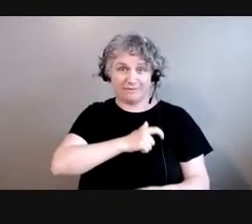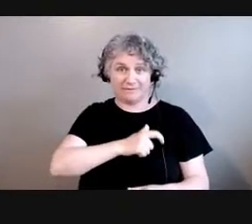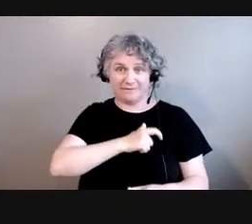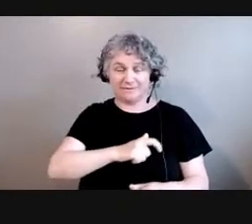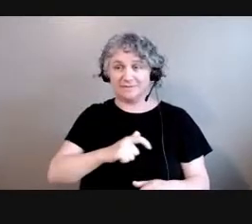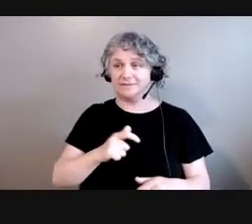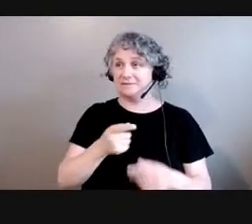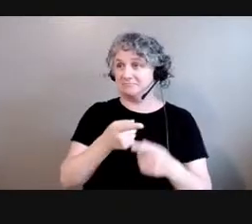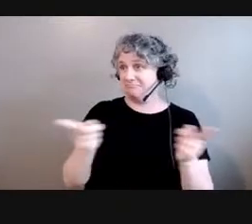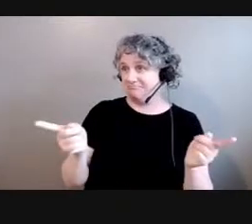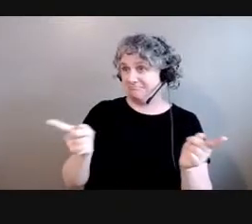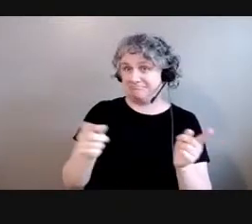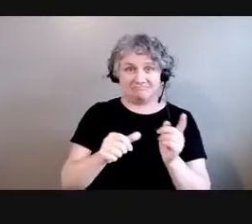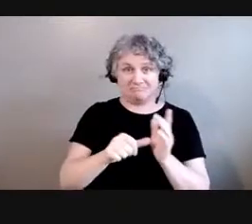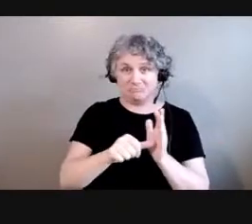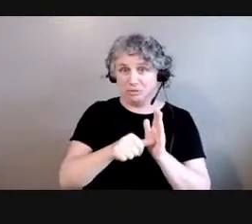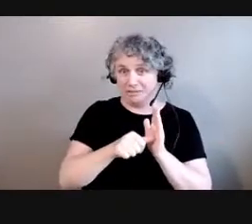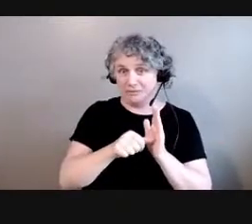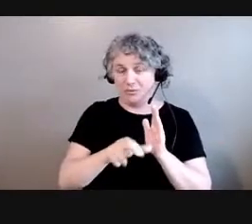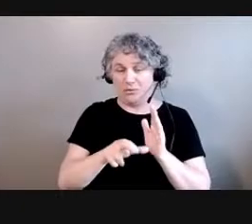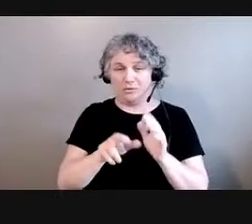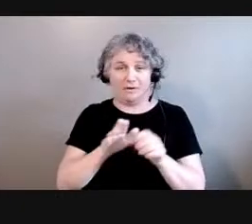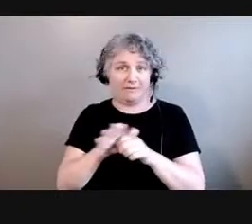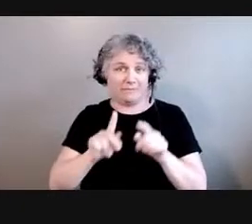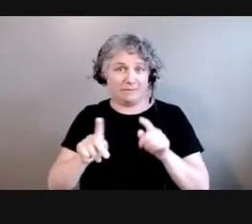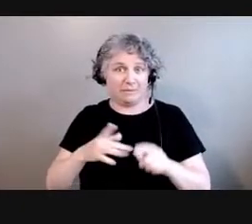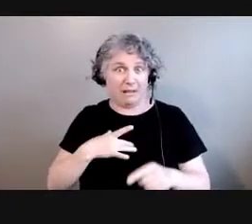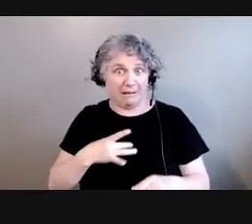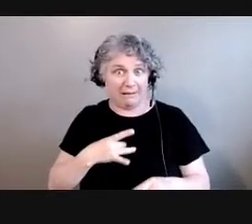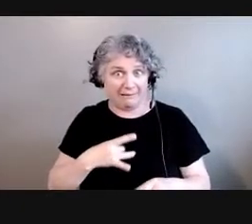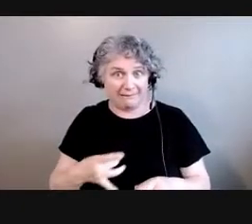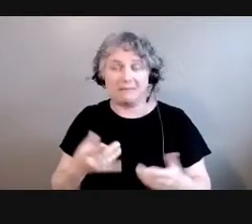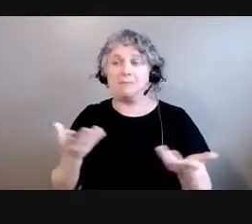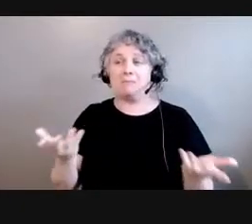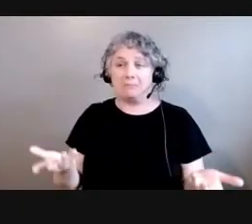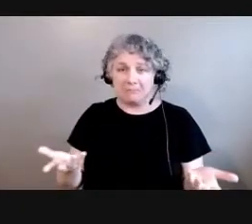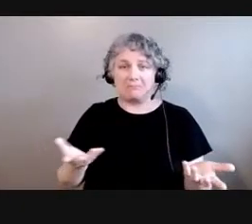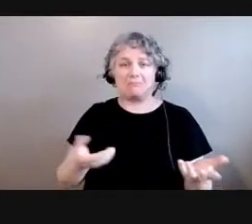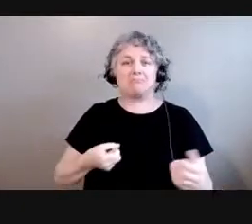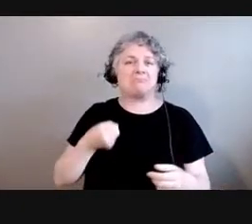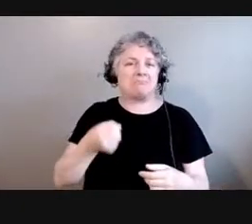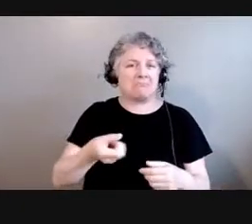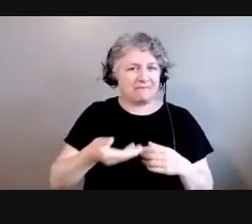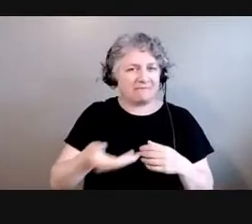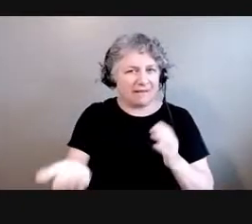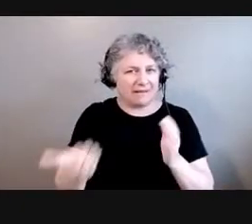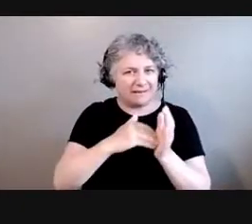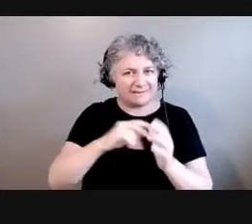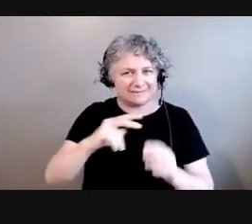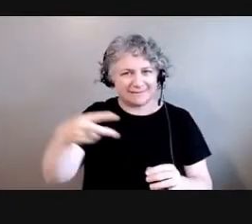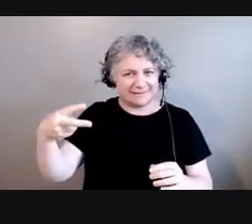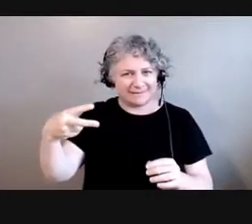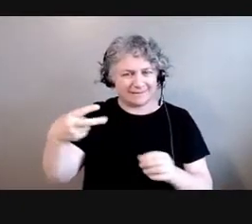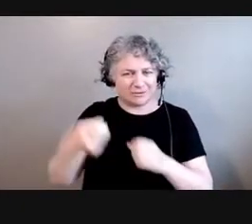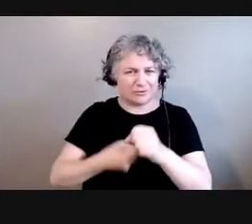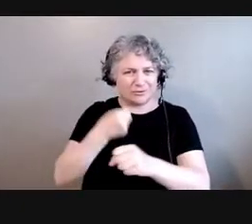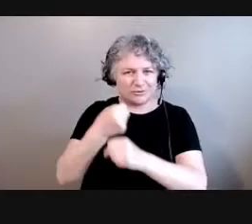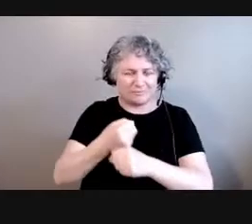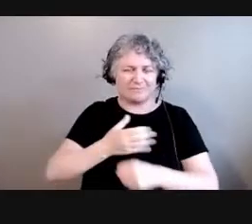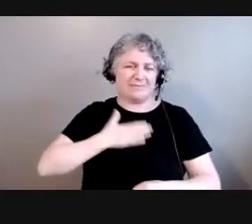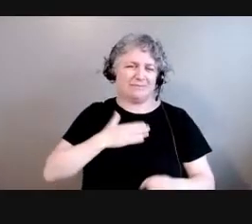impressed and or enough people liked me to have the organizing team invite me back. So I'm very pleased to be able to do this with